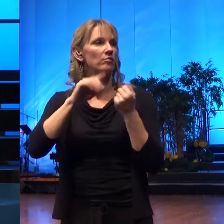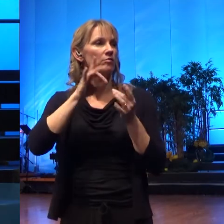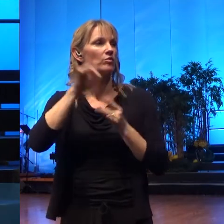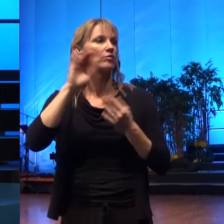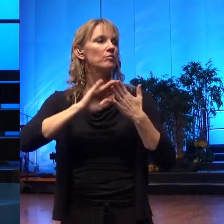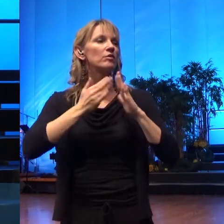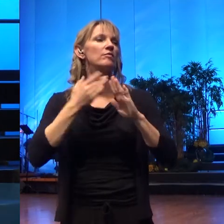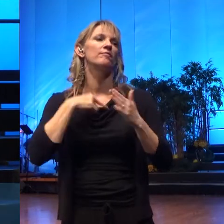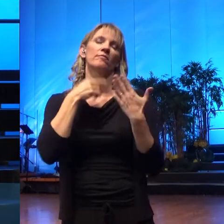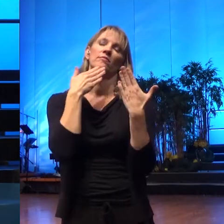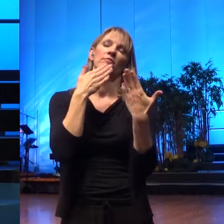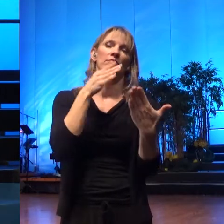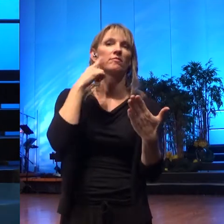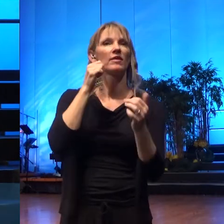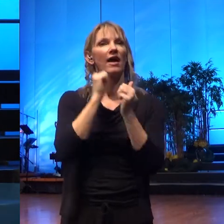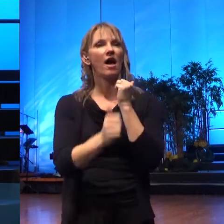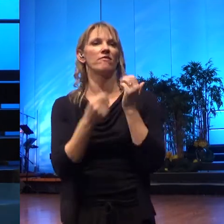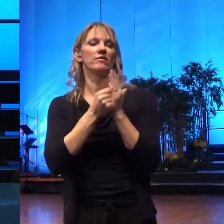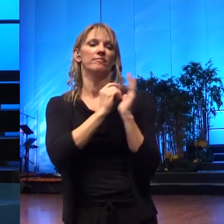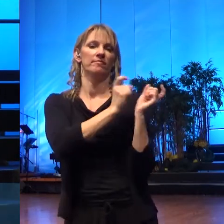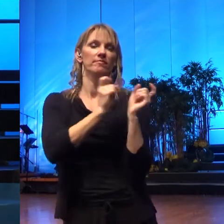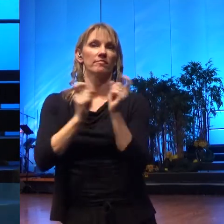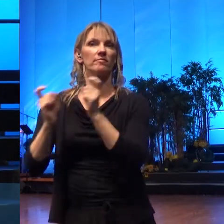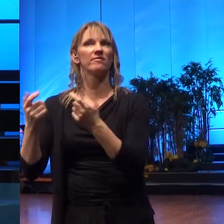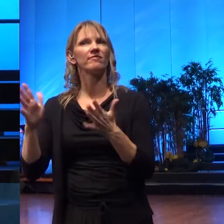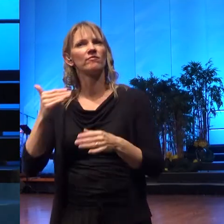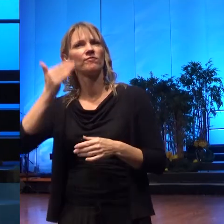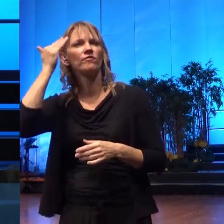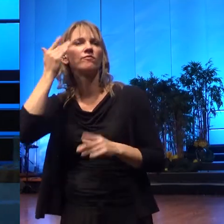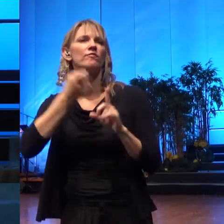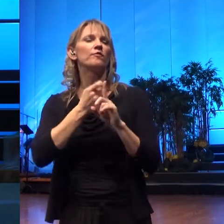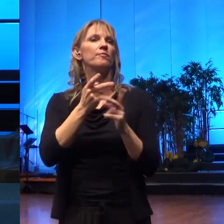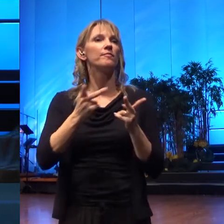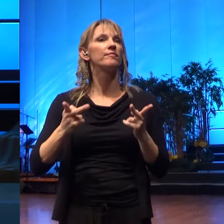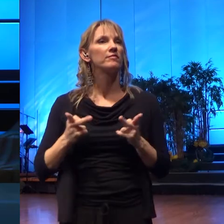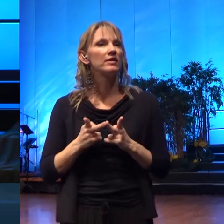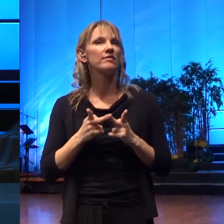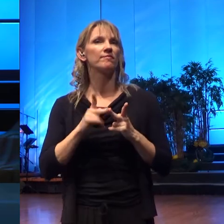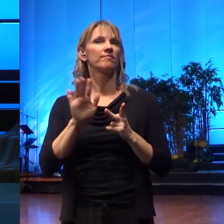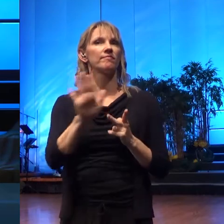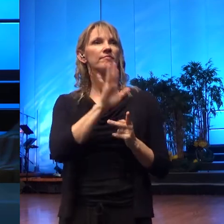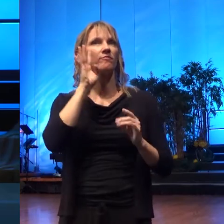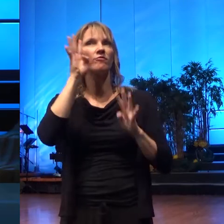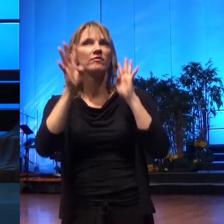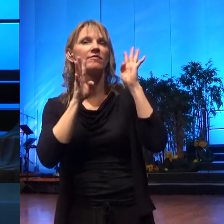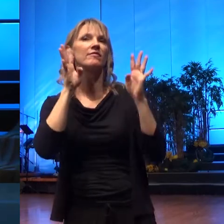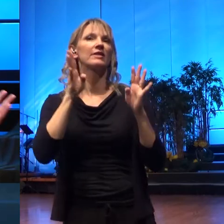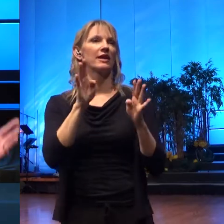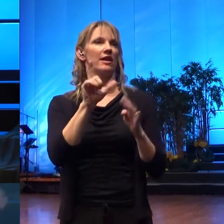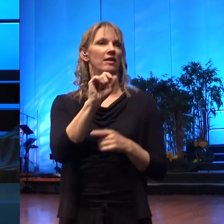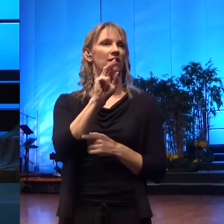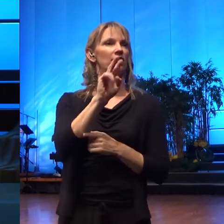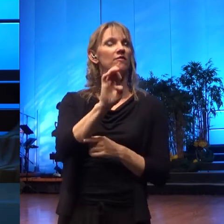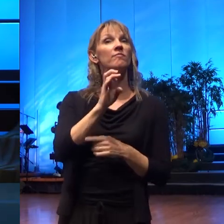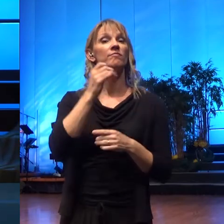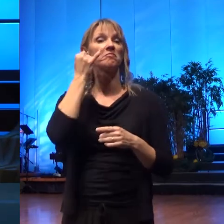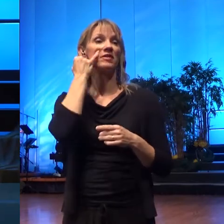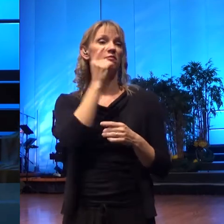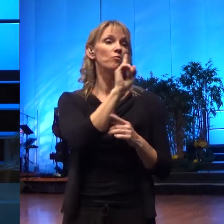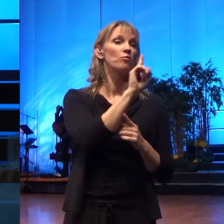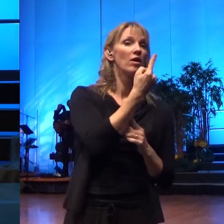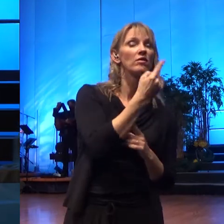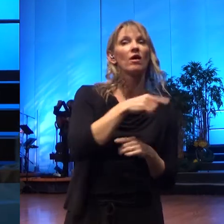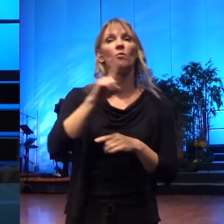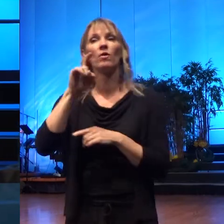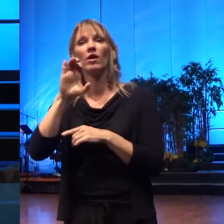We are so grateful for every gift that we receive, knowing it comes from that place of creativity and in love. So whether you give $1,